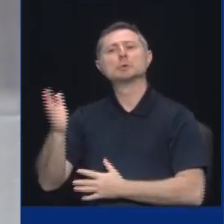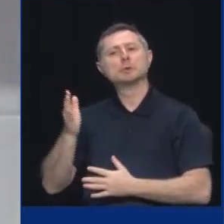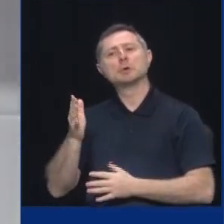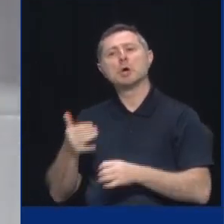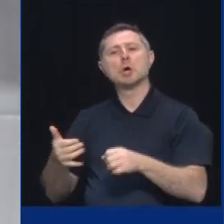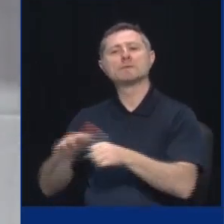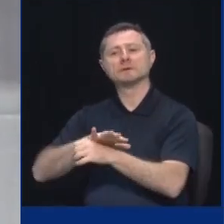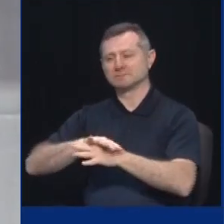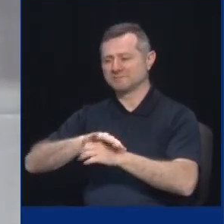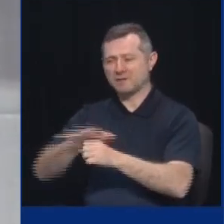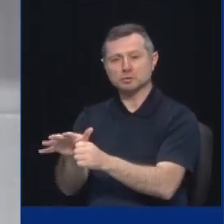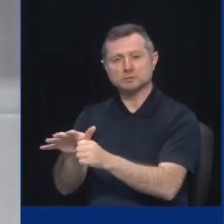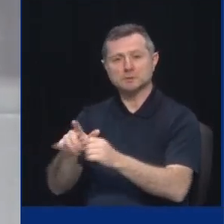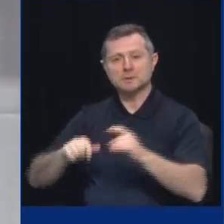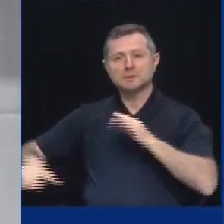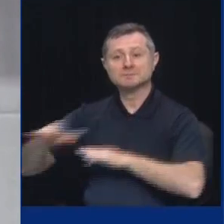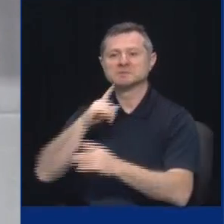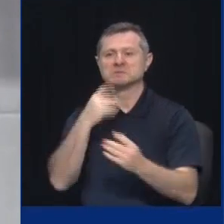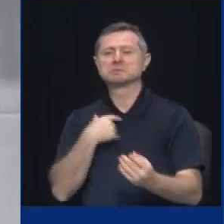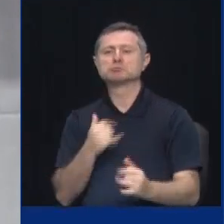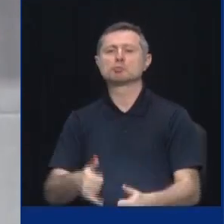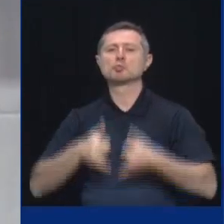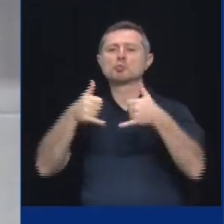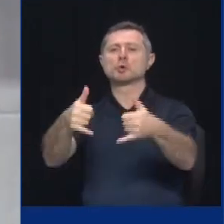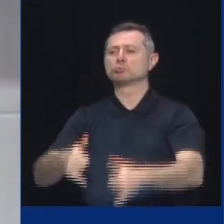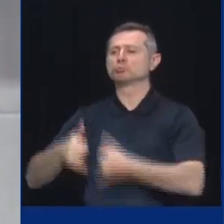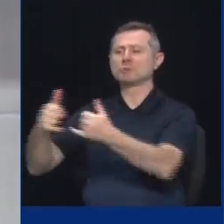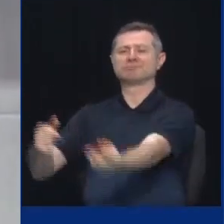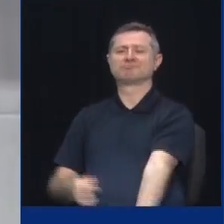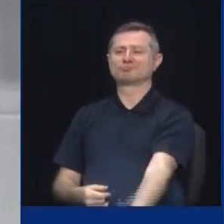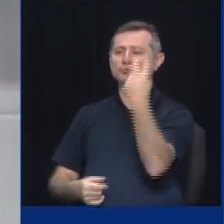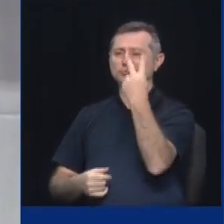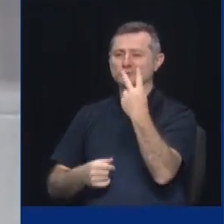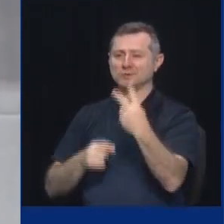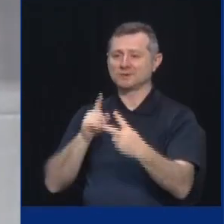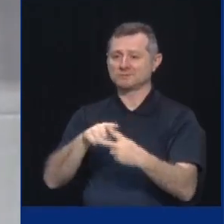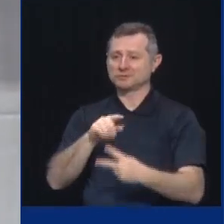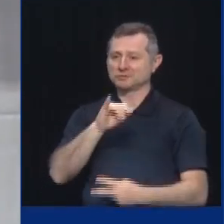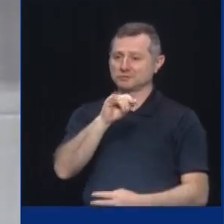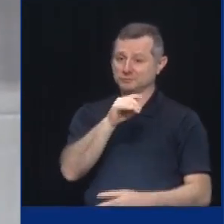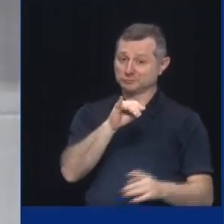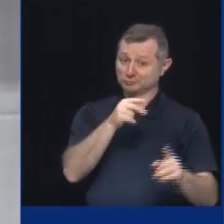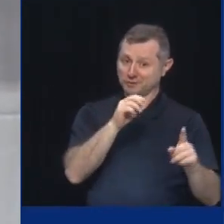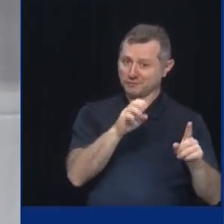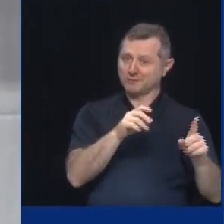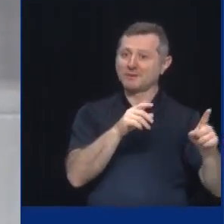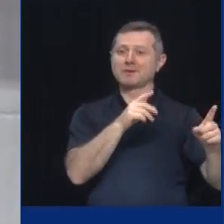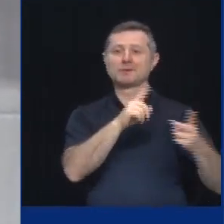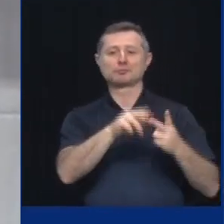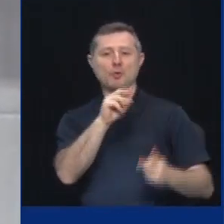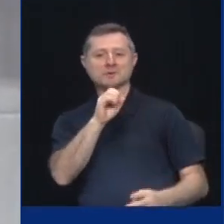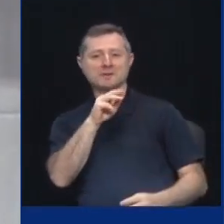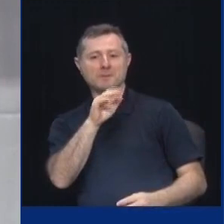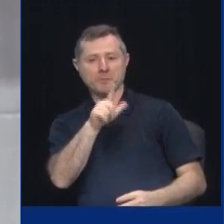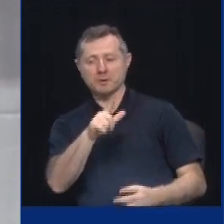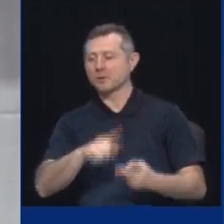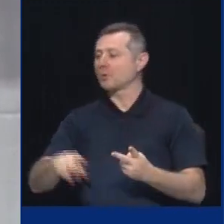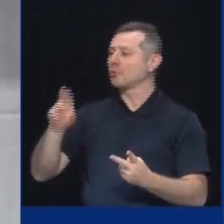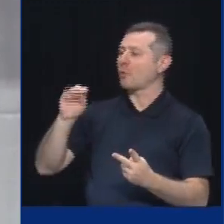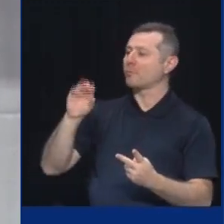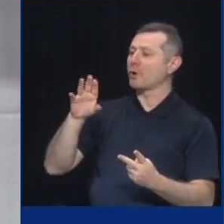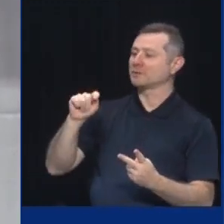two awards, one to Jane Rosenthal and one to Robert De Niro, because the